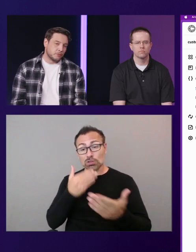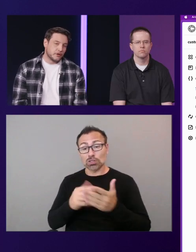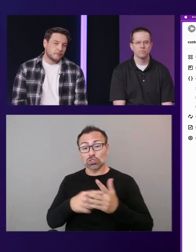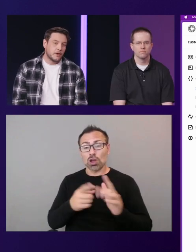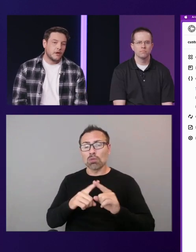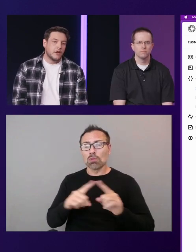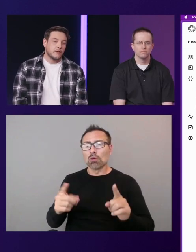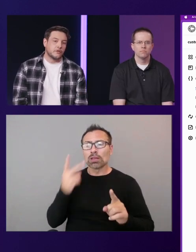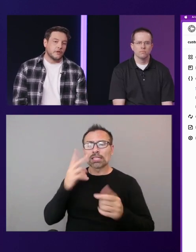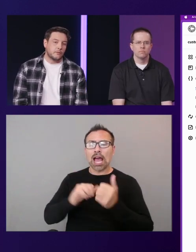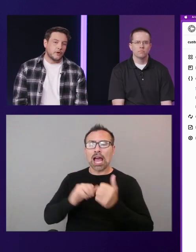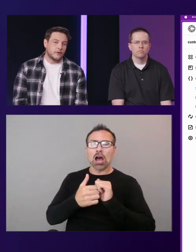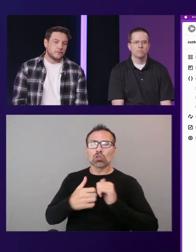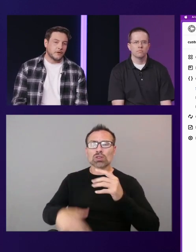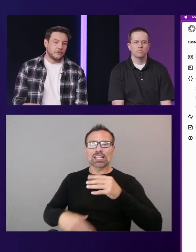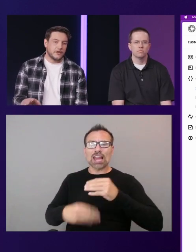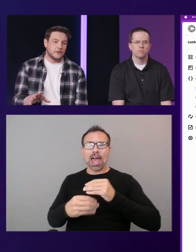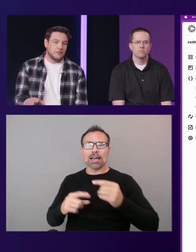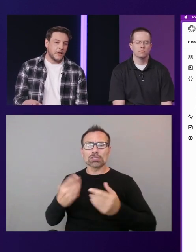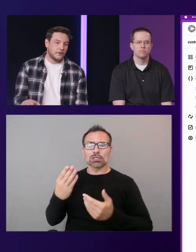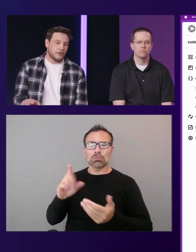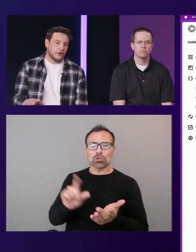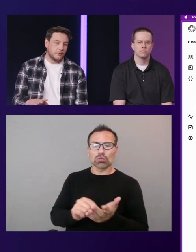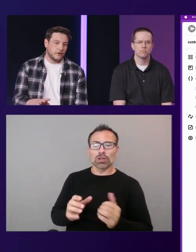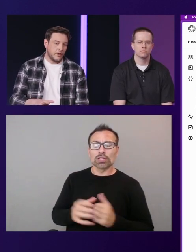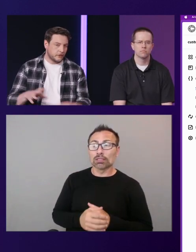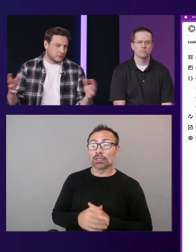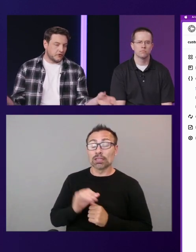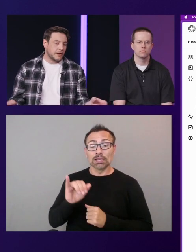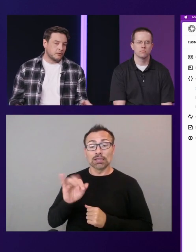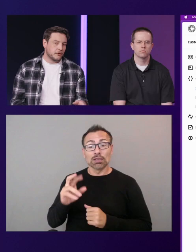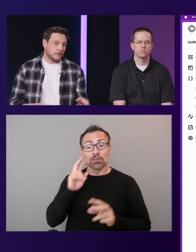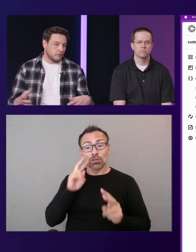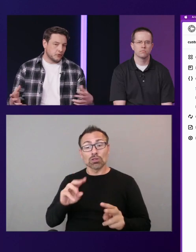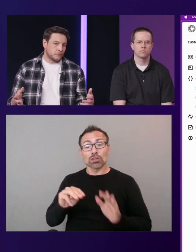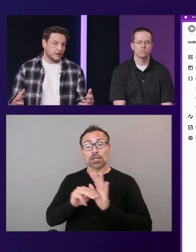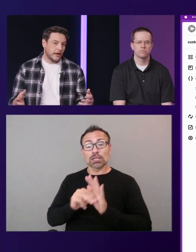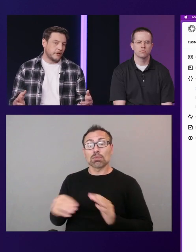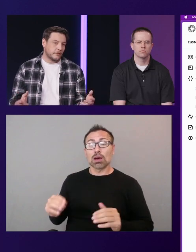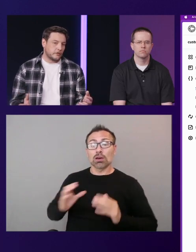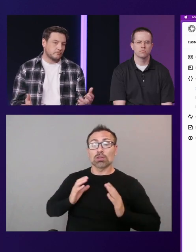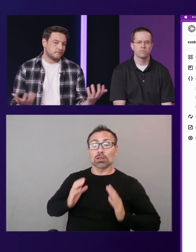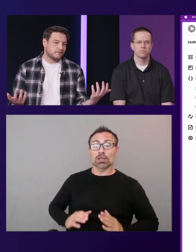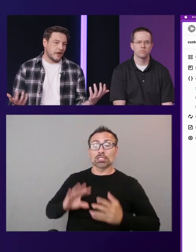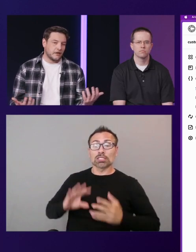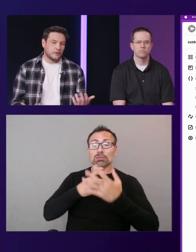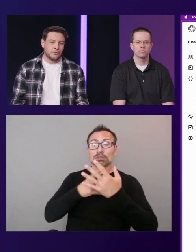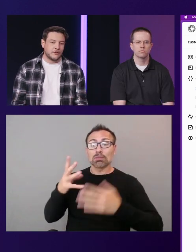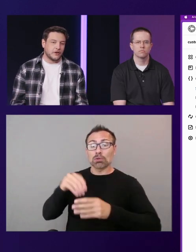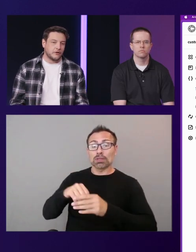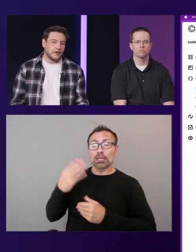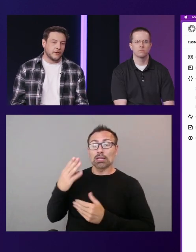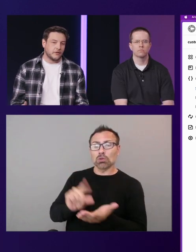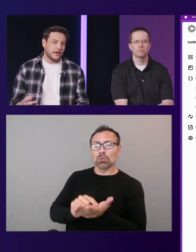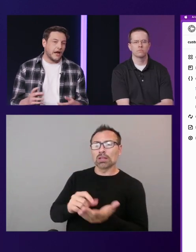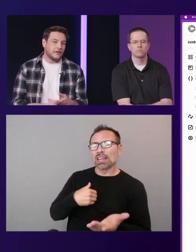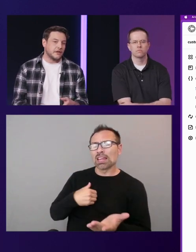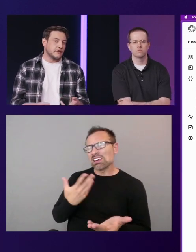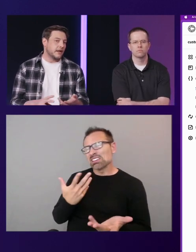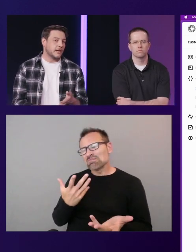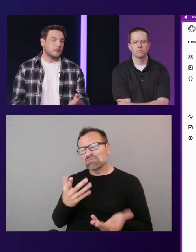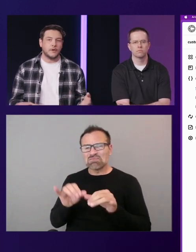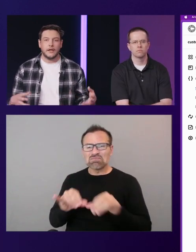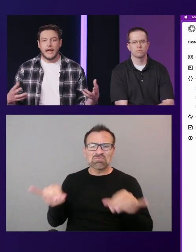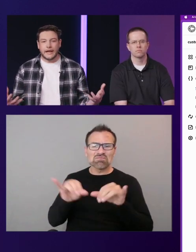extend a blueprint. So this one, if we look at the model, the customer table in the blueprint has, I think it's a pretty standard layout. It's got